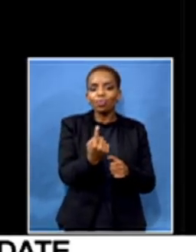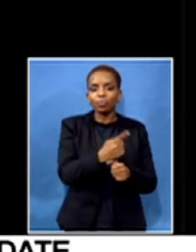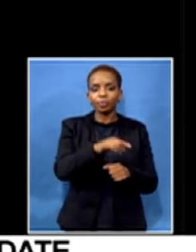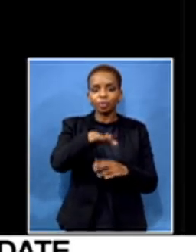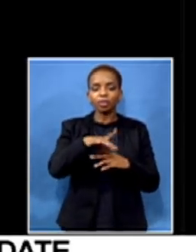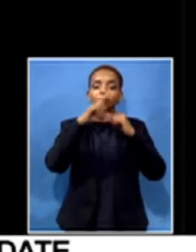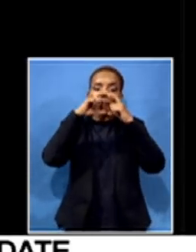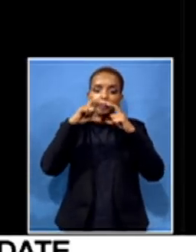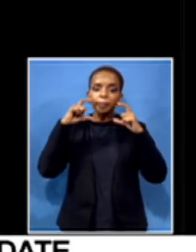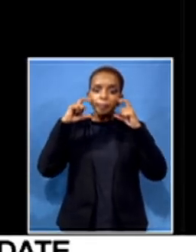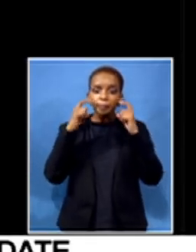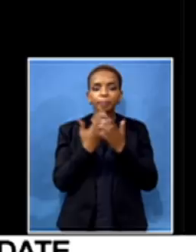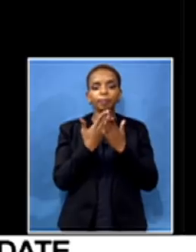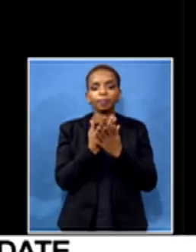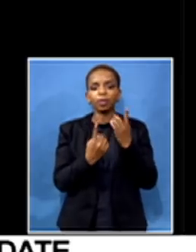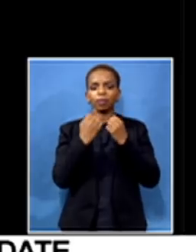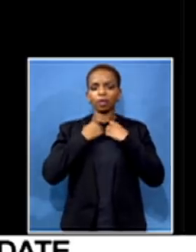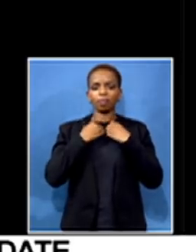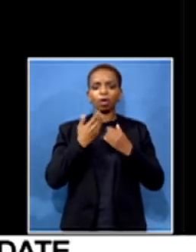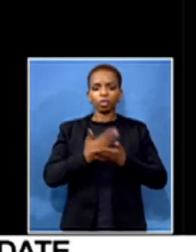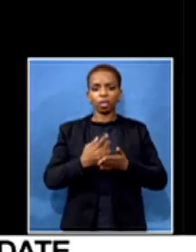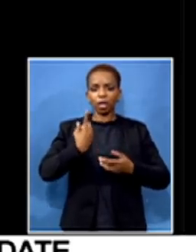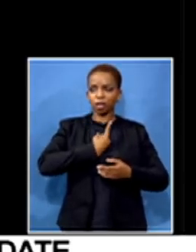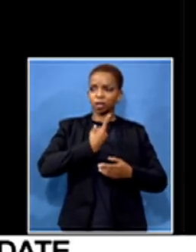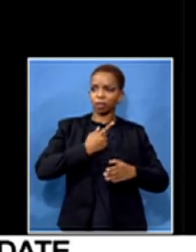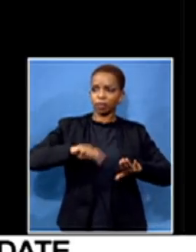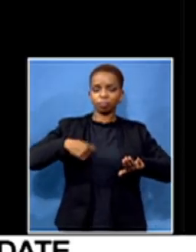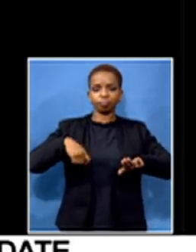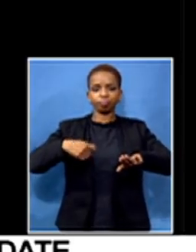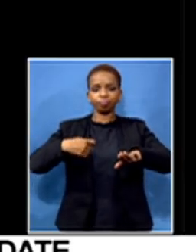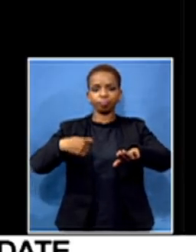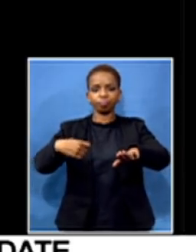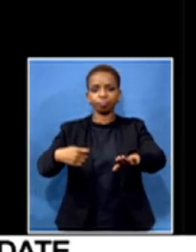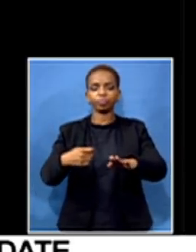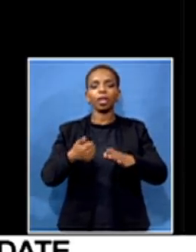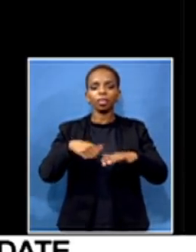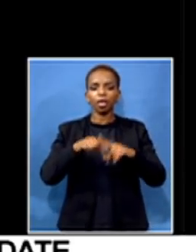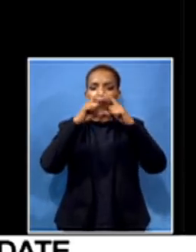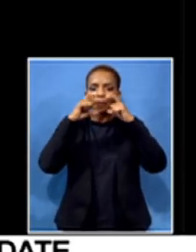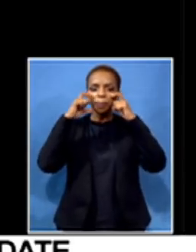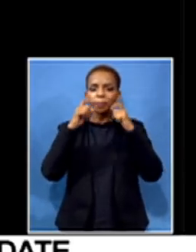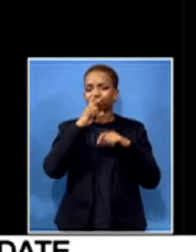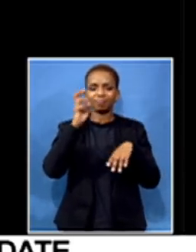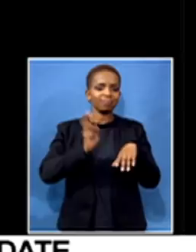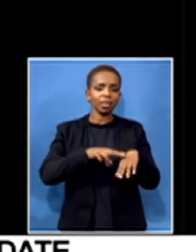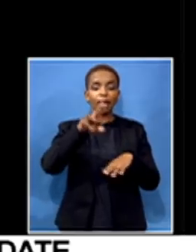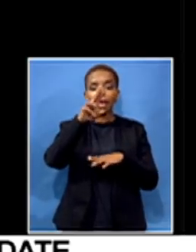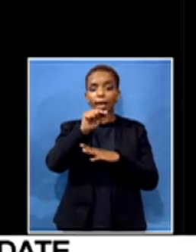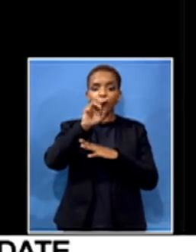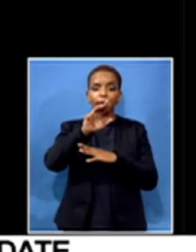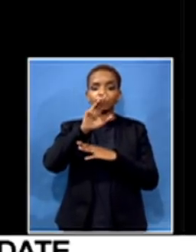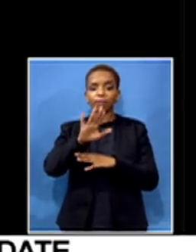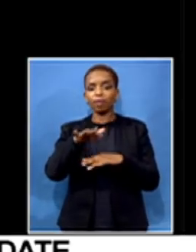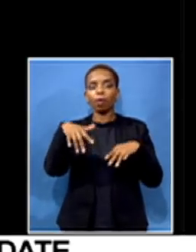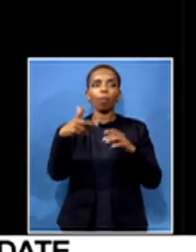even the parents can make themselves, and that within the community, they don't need to go for N95 masks. They don't need to go for expensive